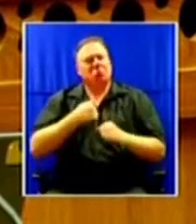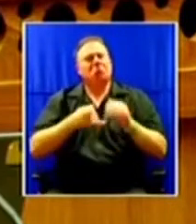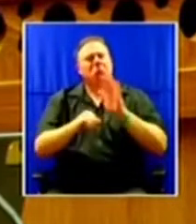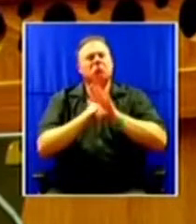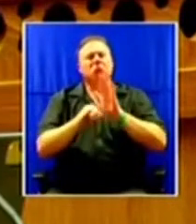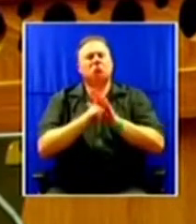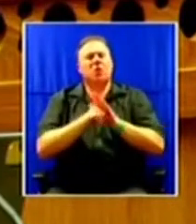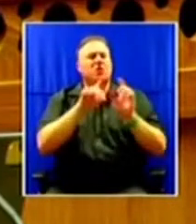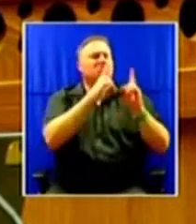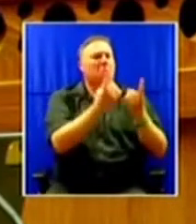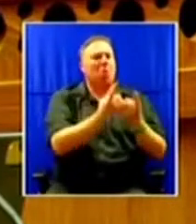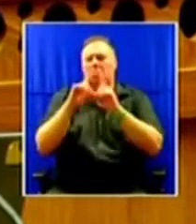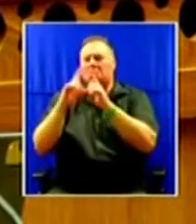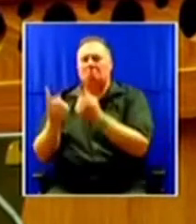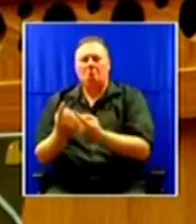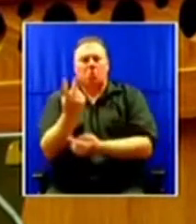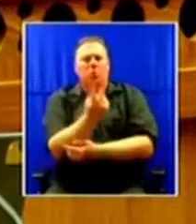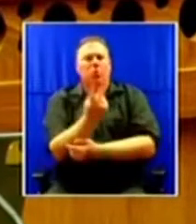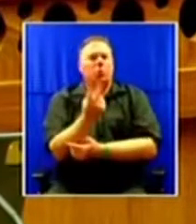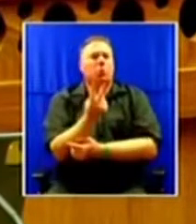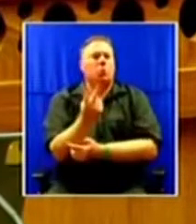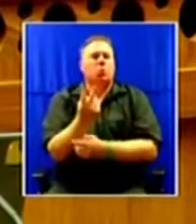doing.